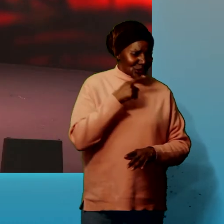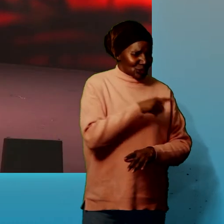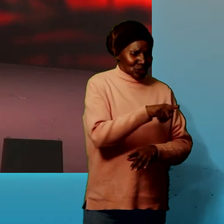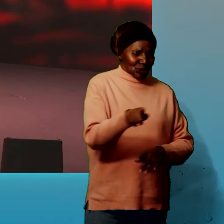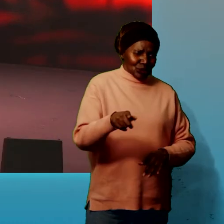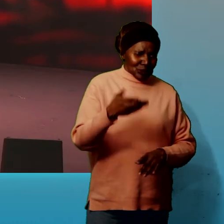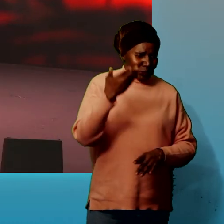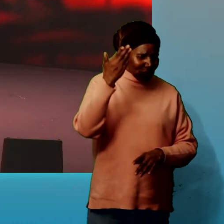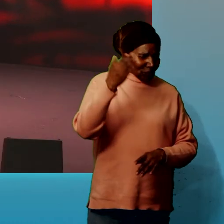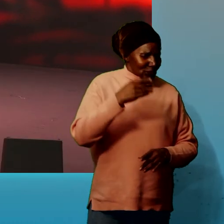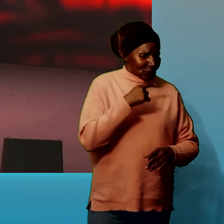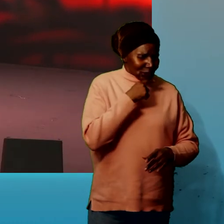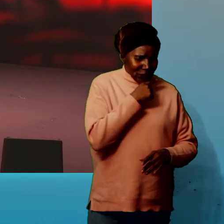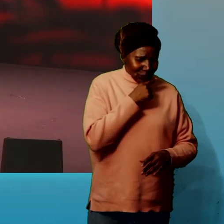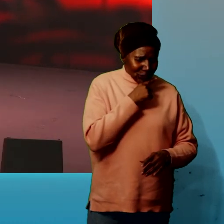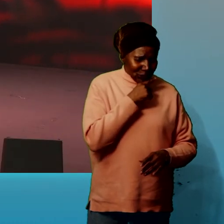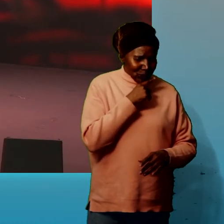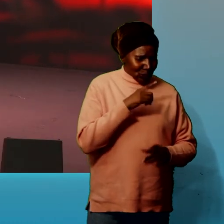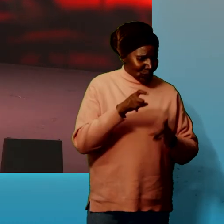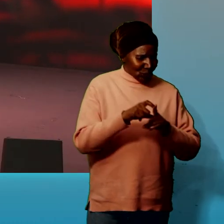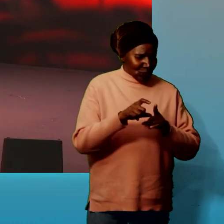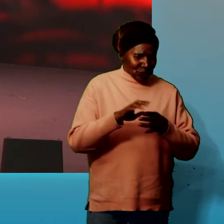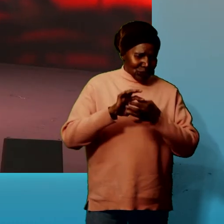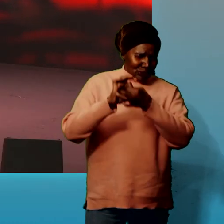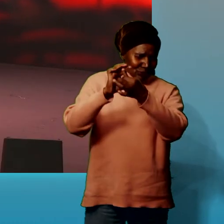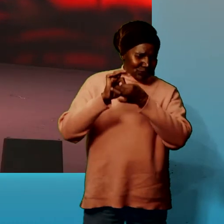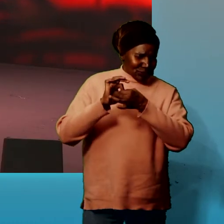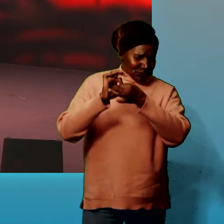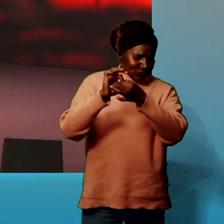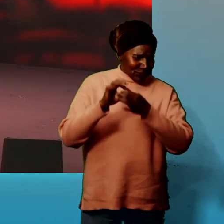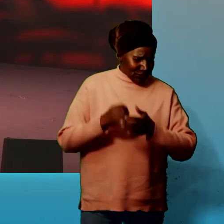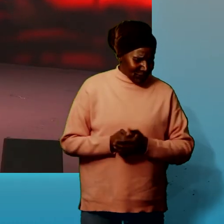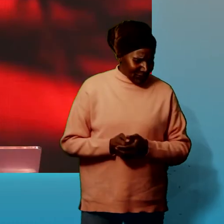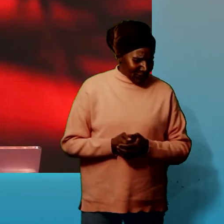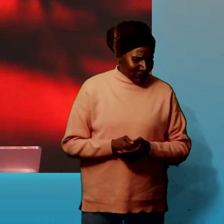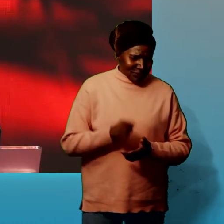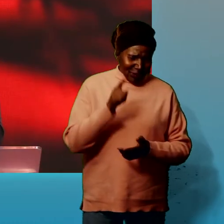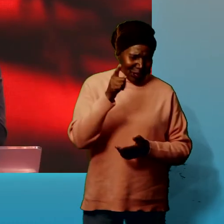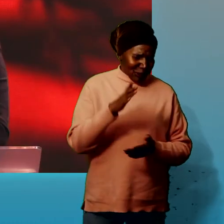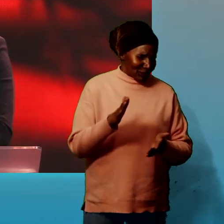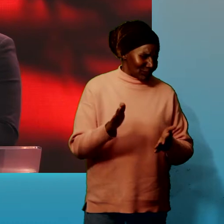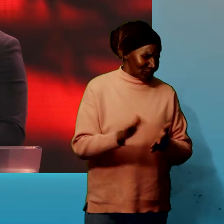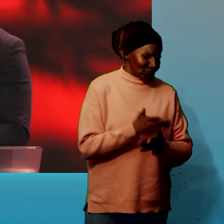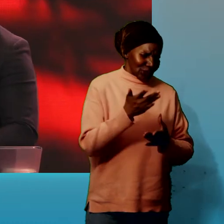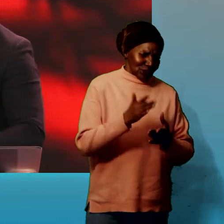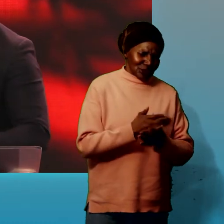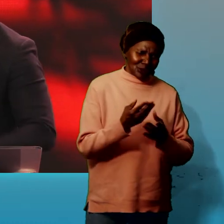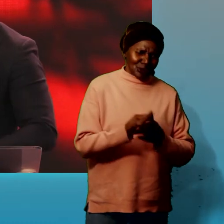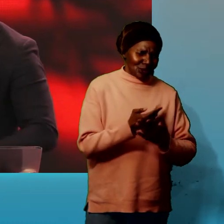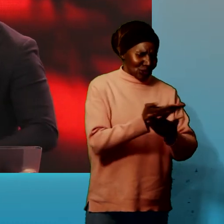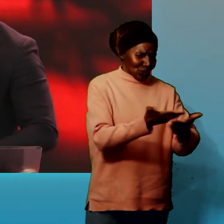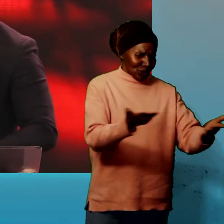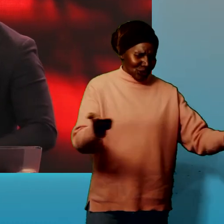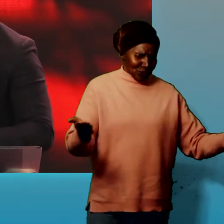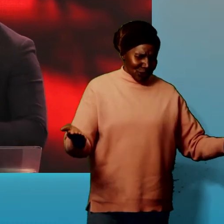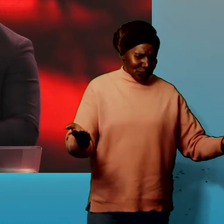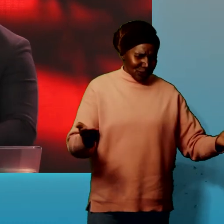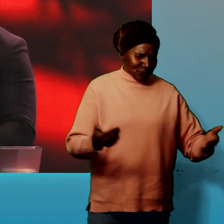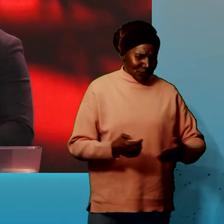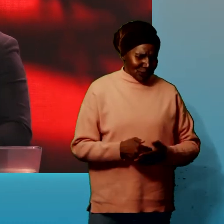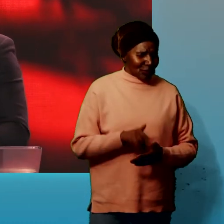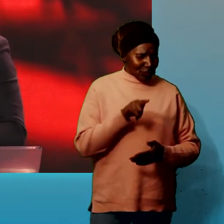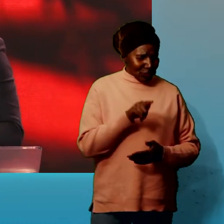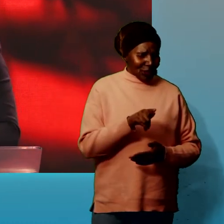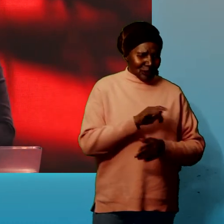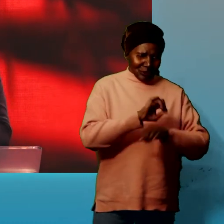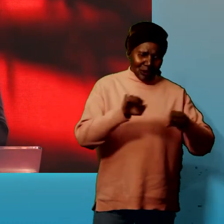not just pleased with you, he is very pleased with you. That's our